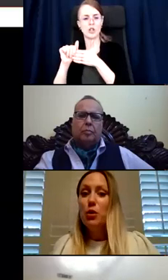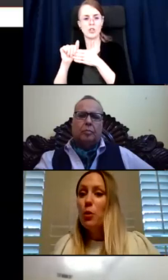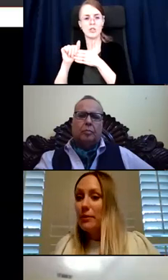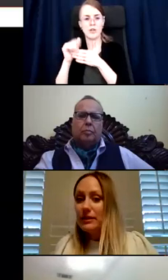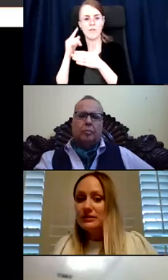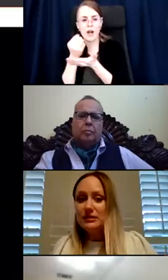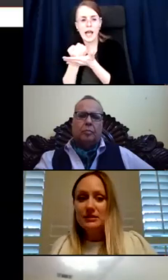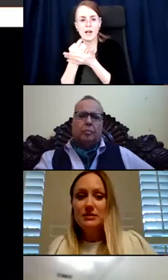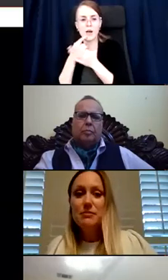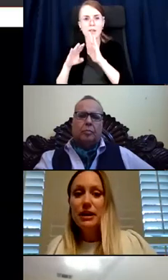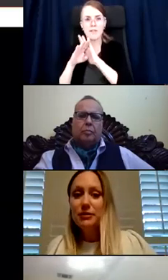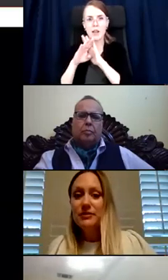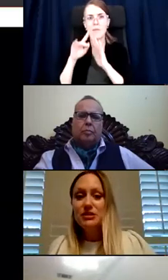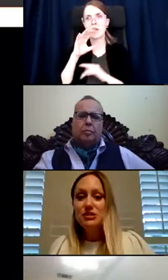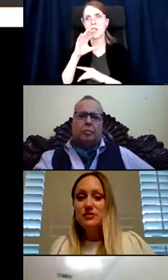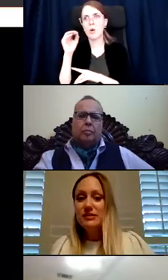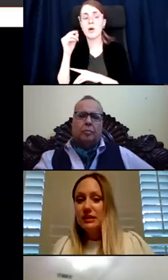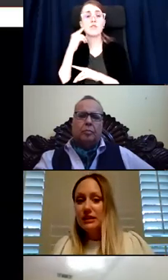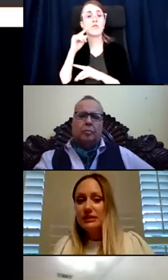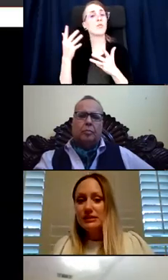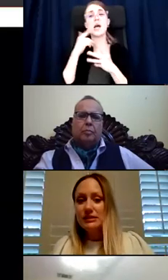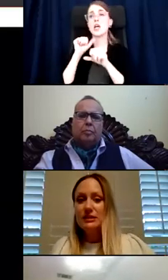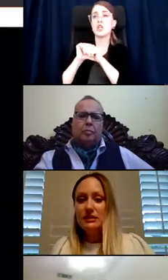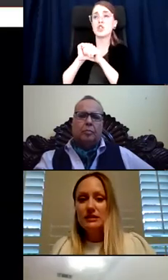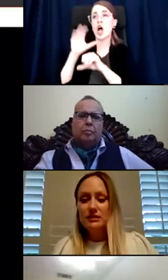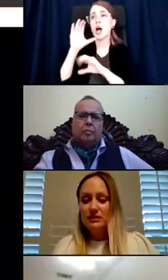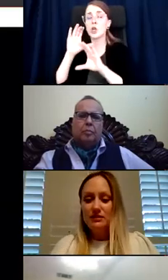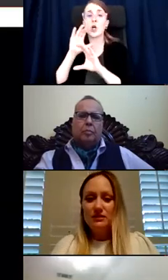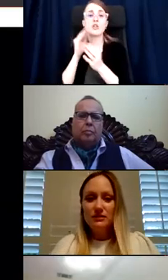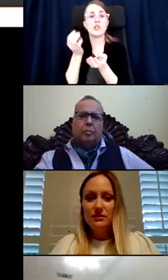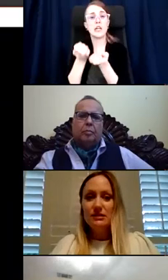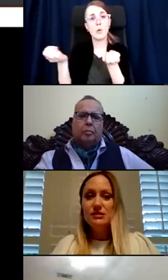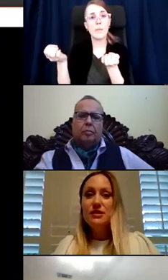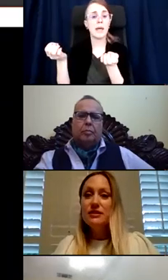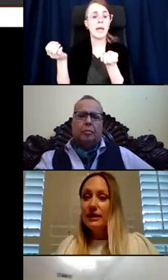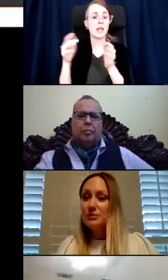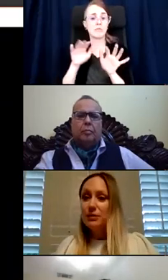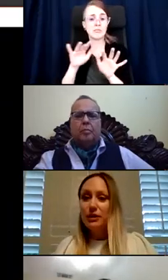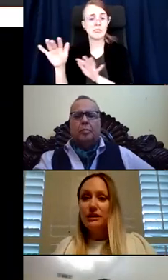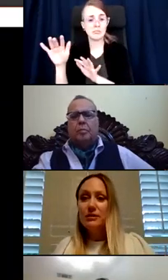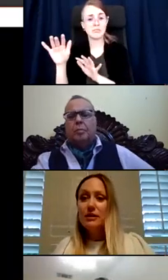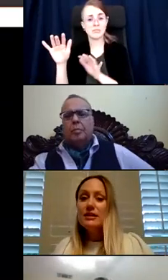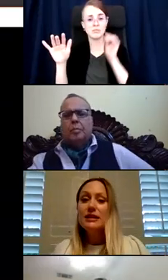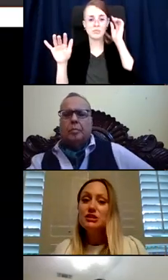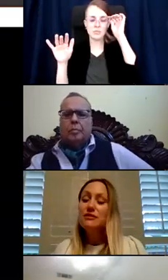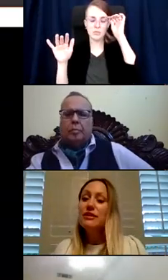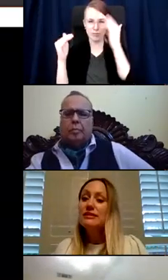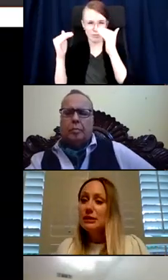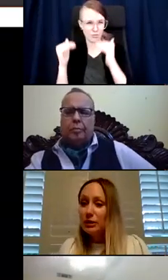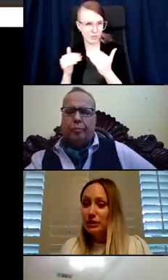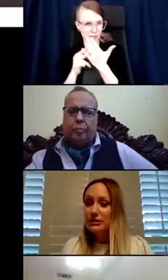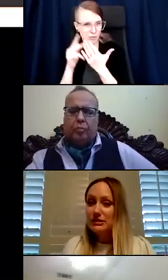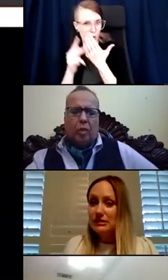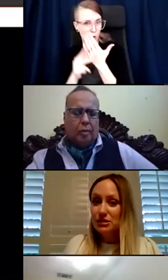for equipment, minor renovations to facilities. And so then the next program is actually